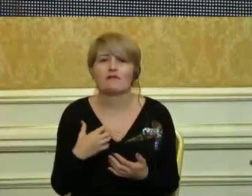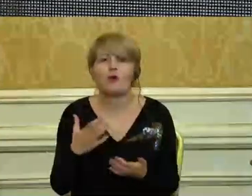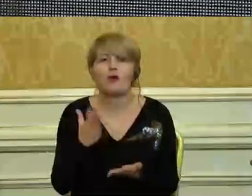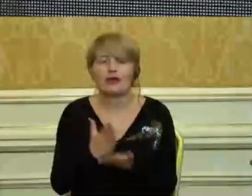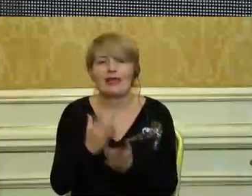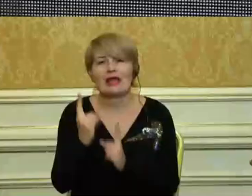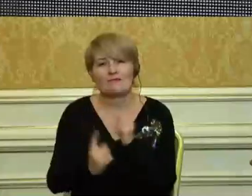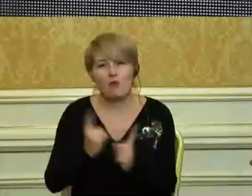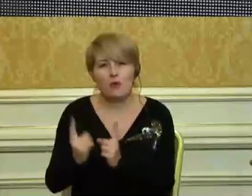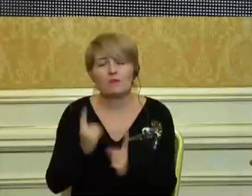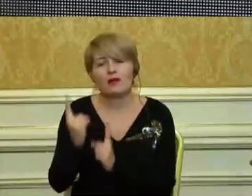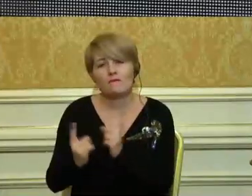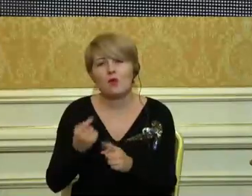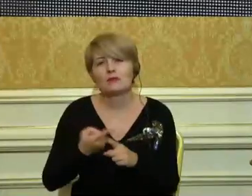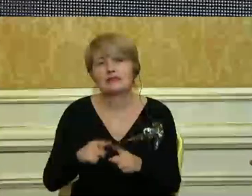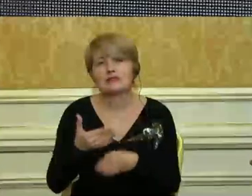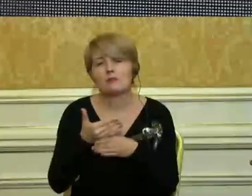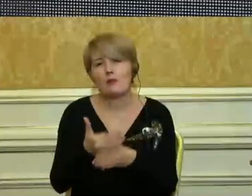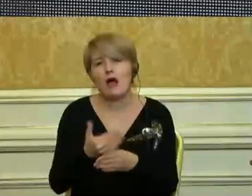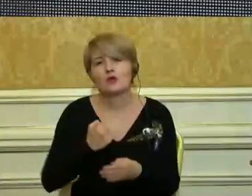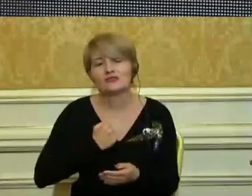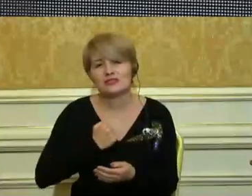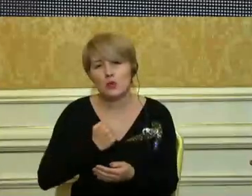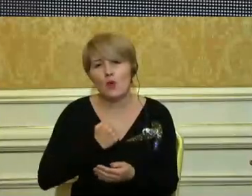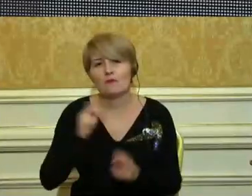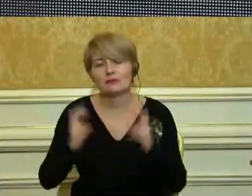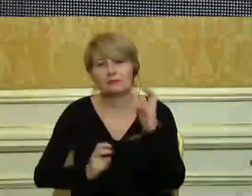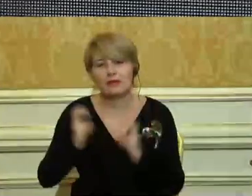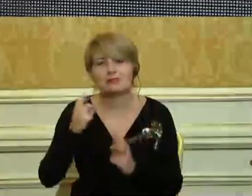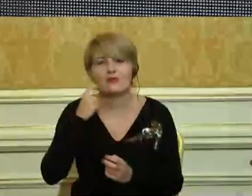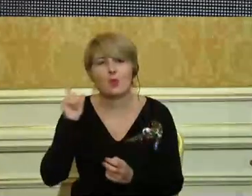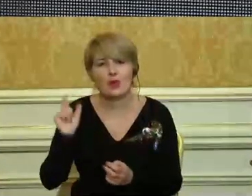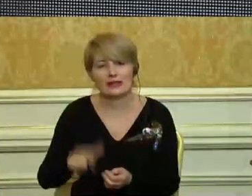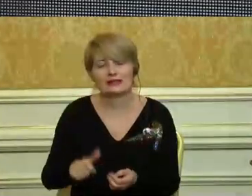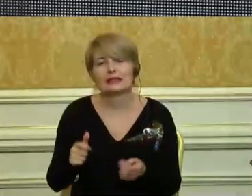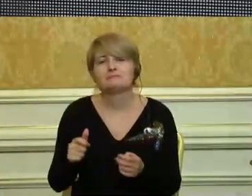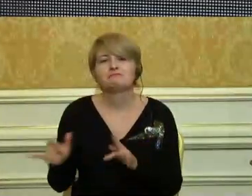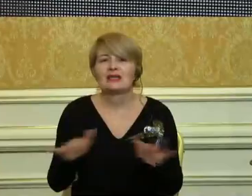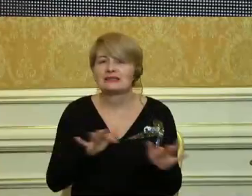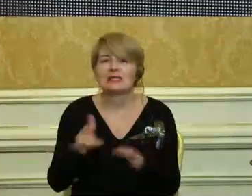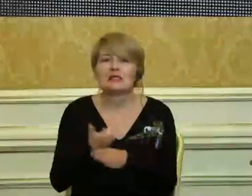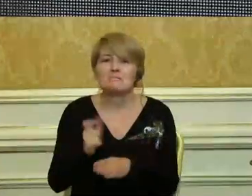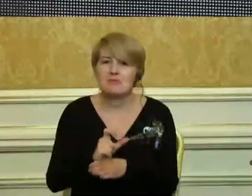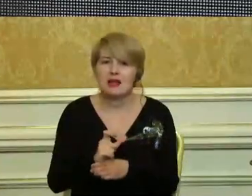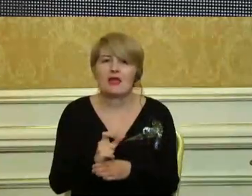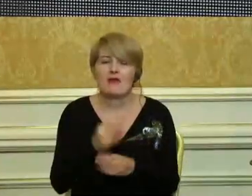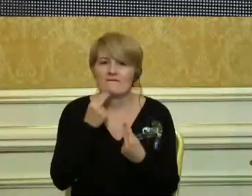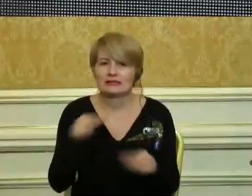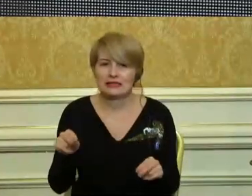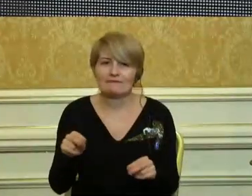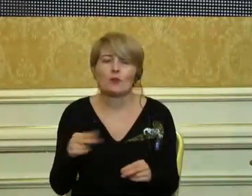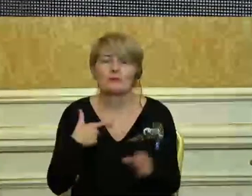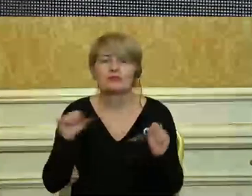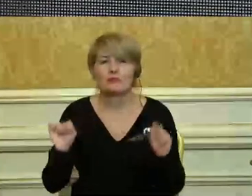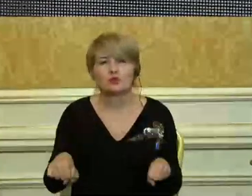defense enterprise more effective and more efficient. This effort includes helping Ukraine rebuild its Navy